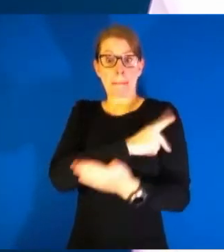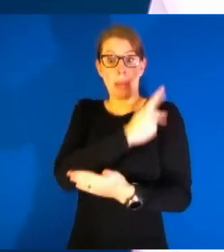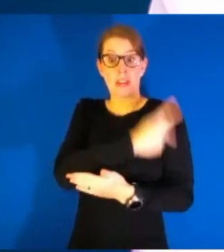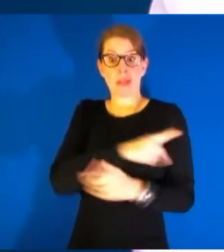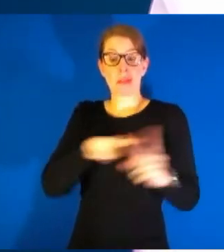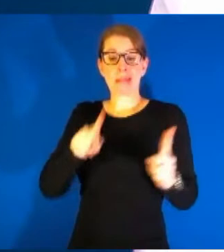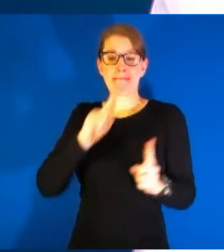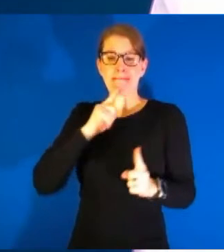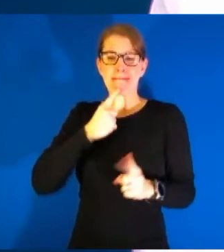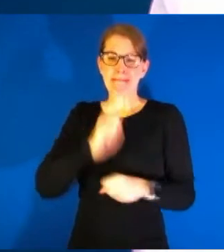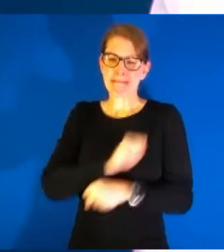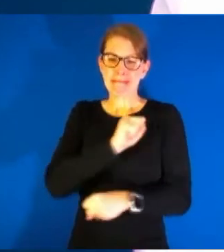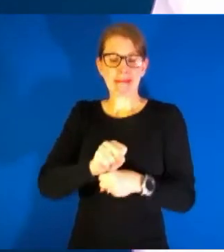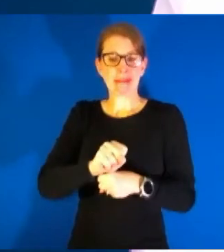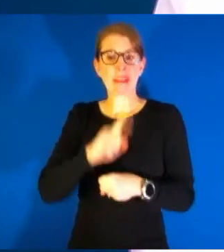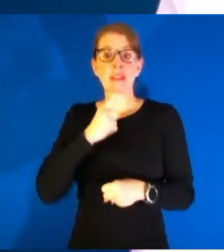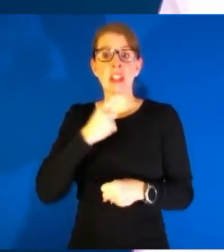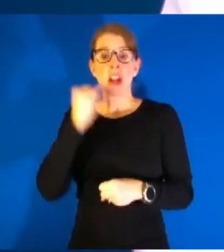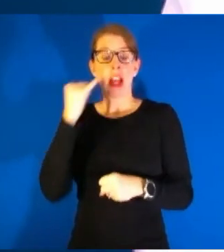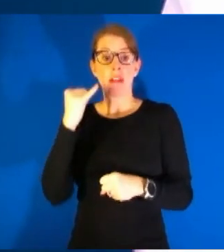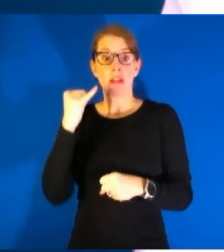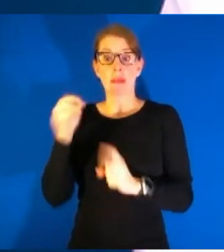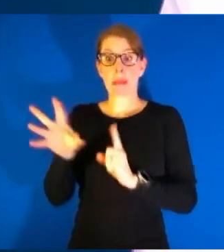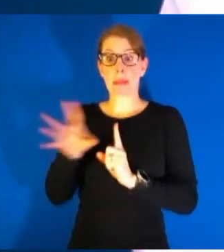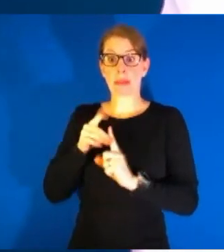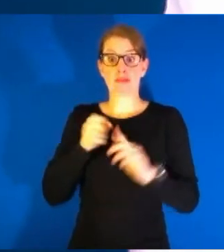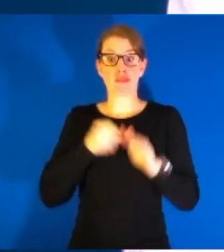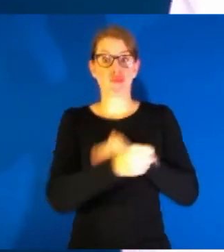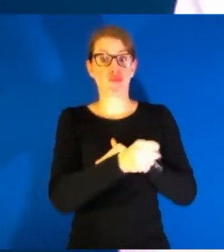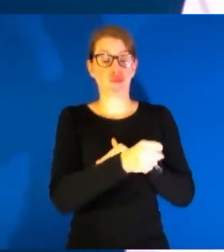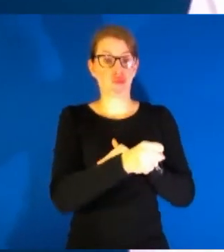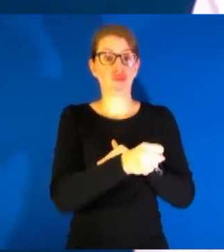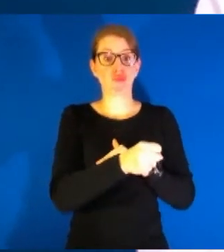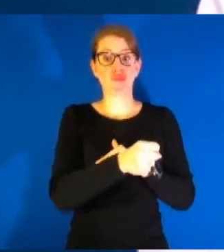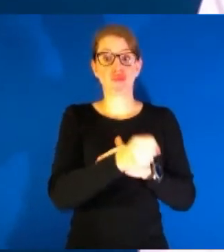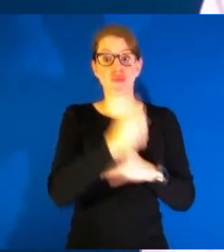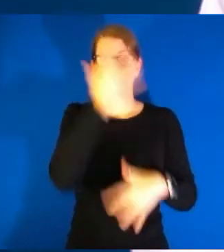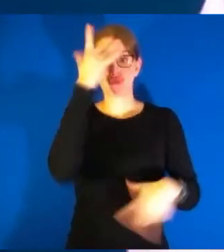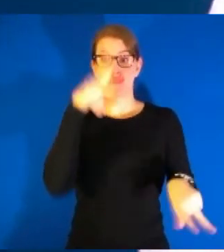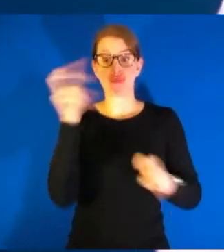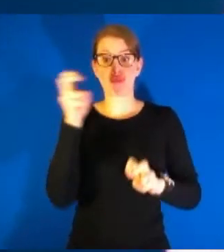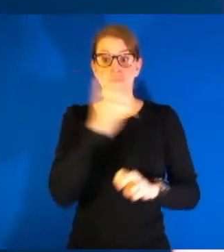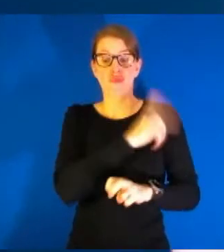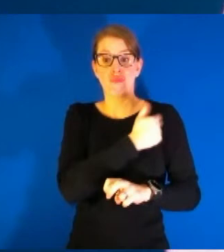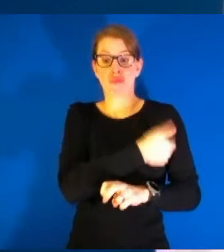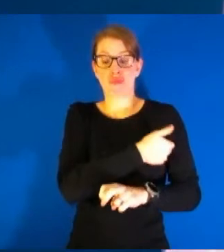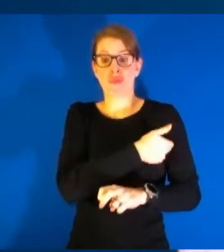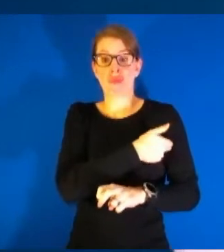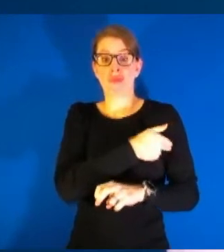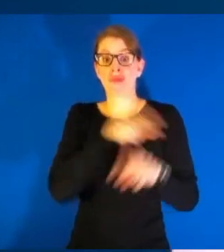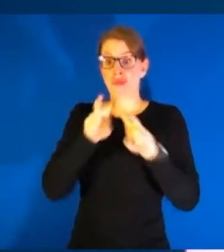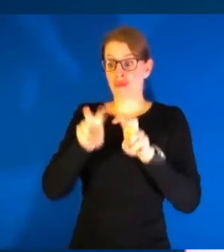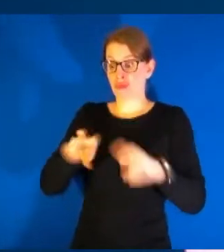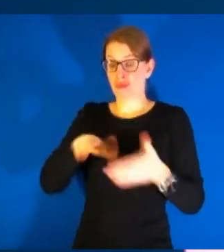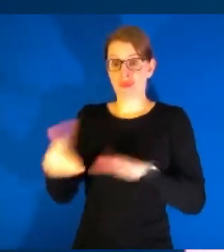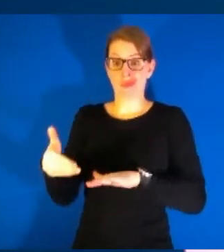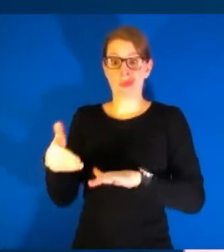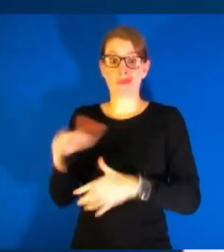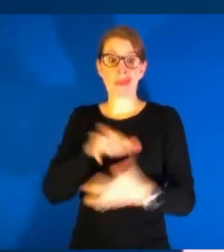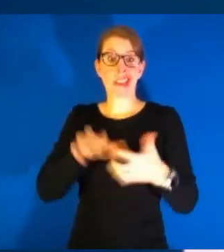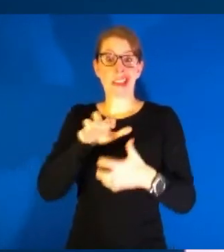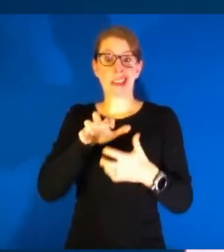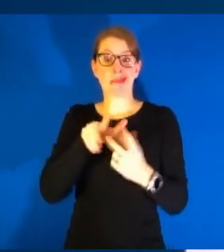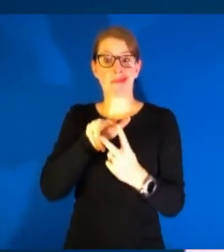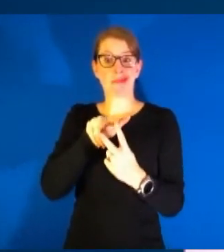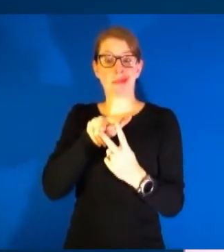if you get it and you end up in the hospital, and it still causes a lot of deaths. When you do a close inspection of our deaths, it's a mixed bag. It's people who came in with